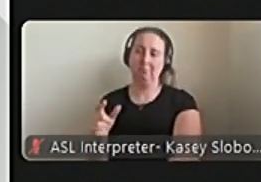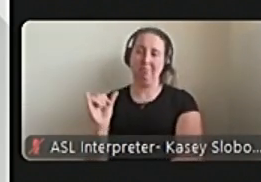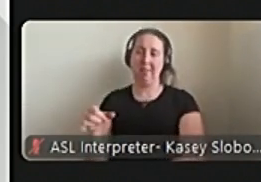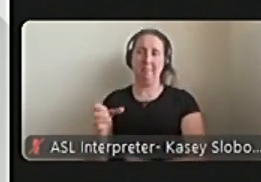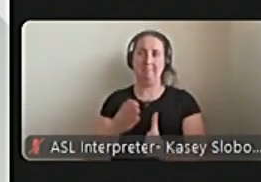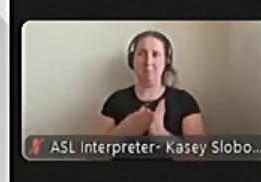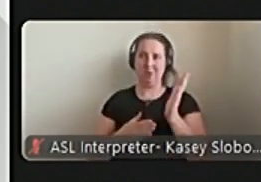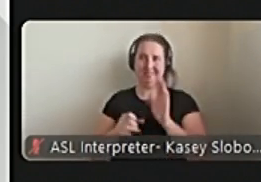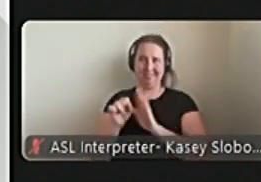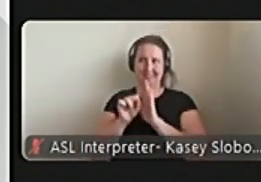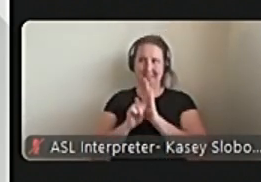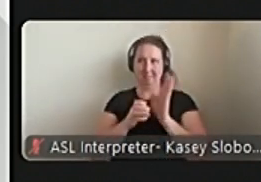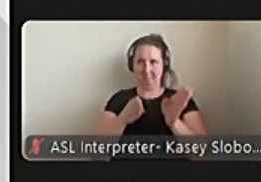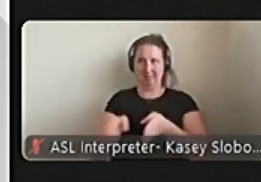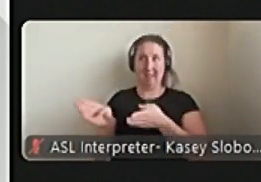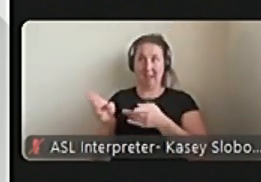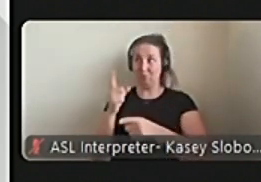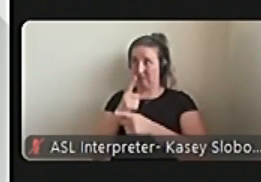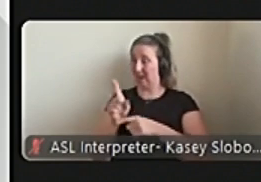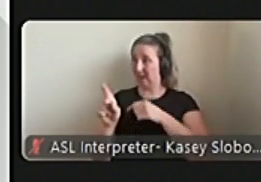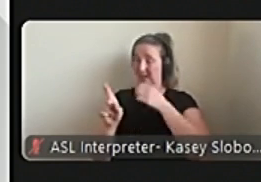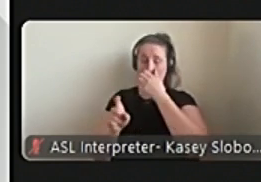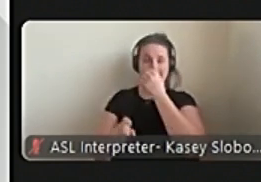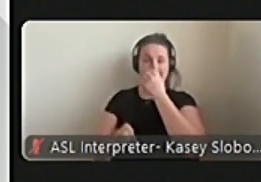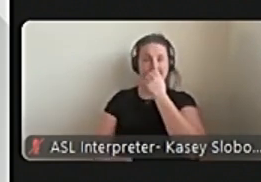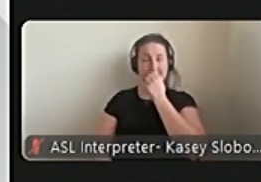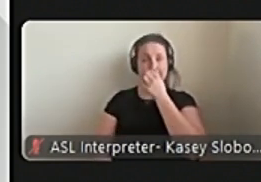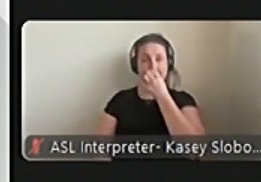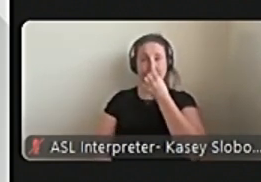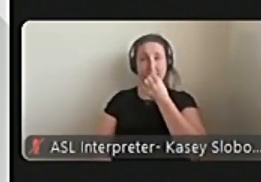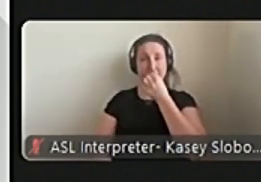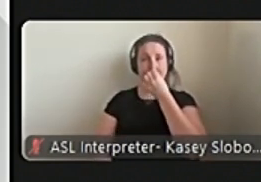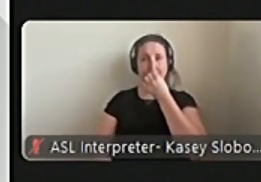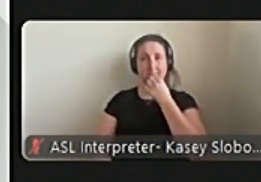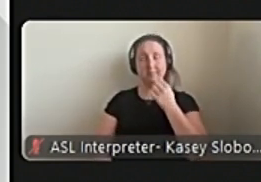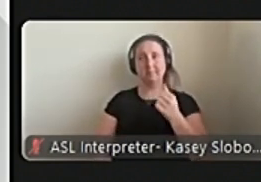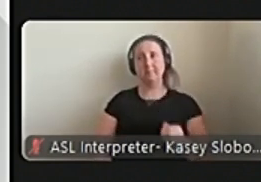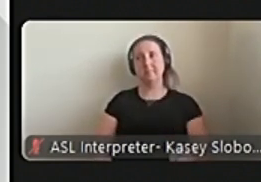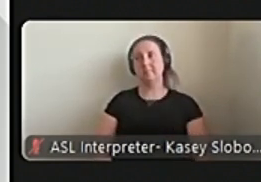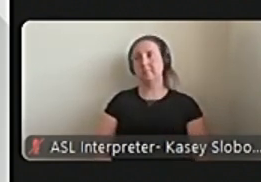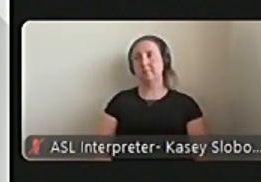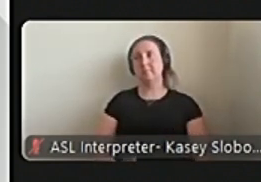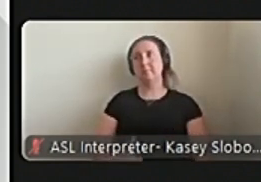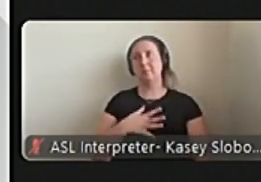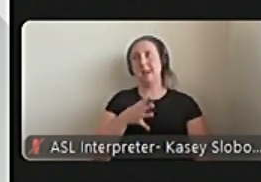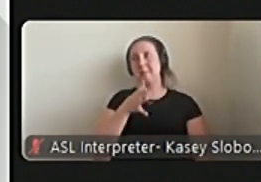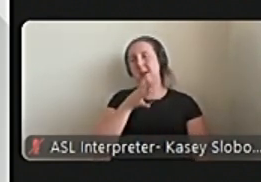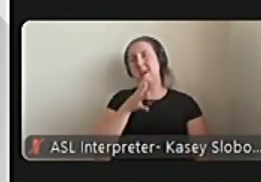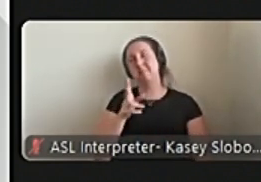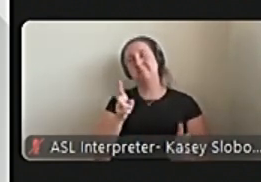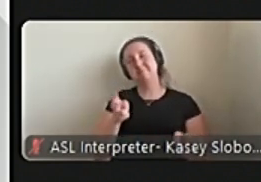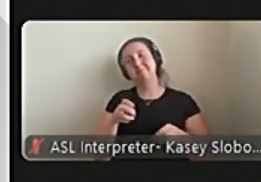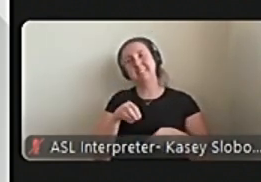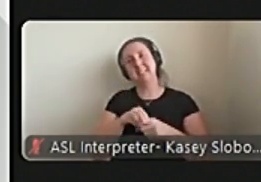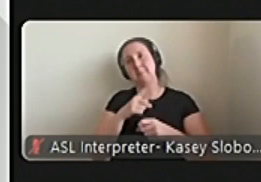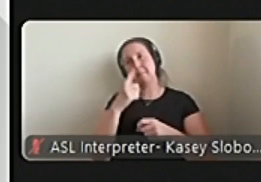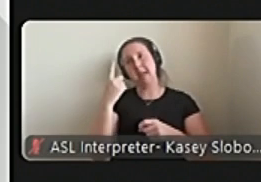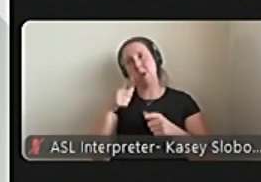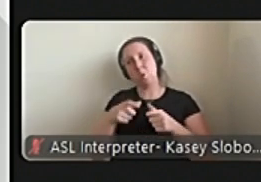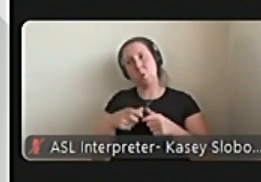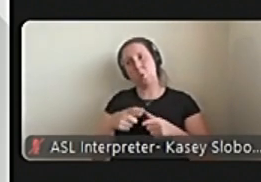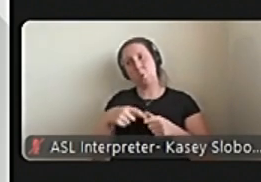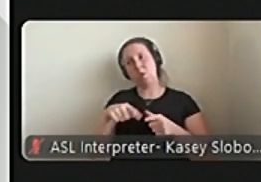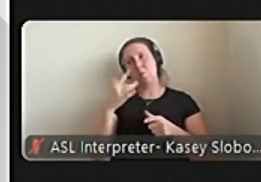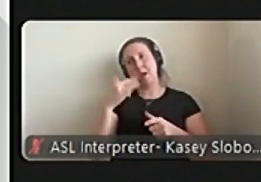if I'm not mistaken. Yeah, I feel like my mom's been in a black hole. Yeah. Because obviously, she's 84, we